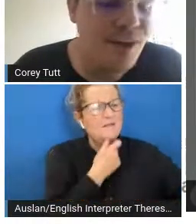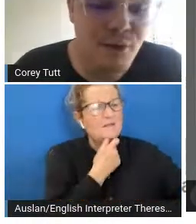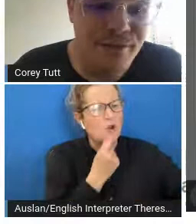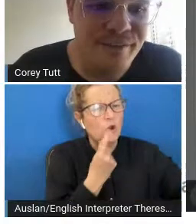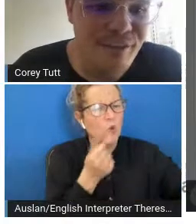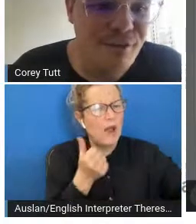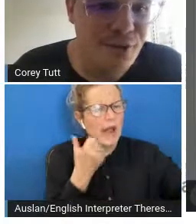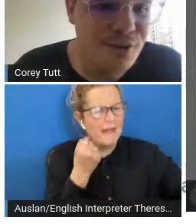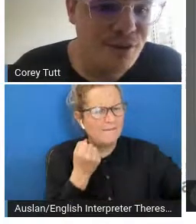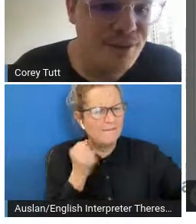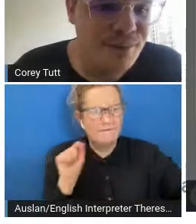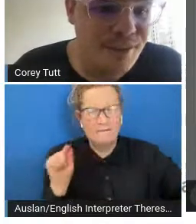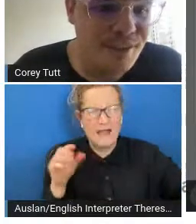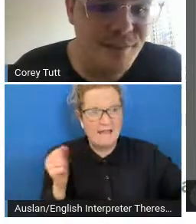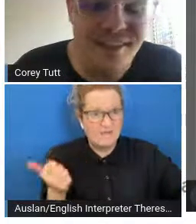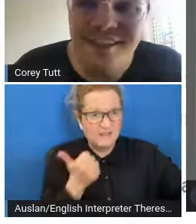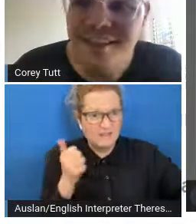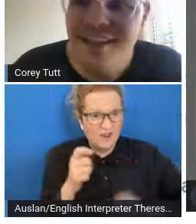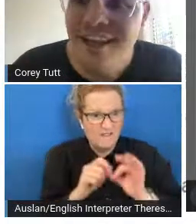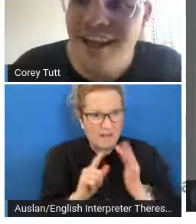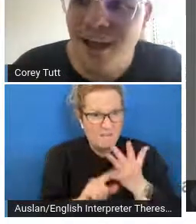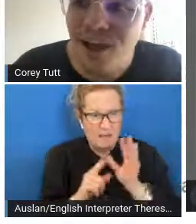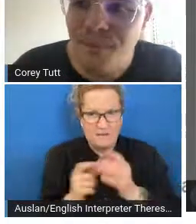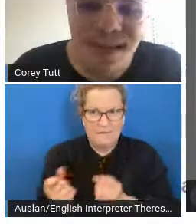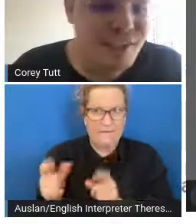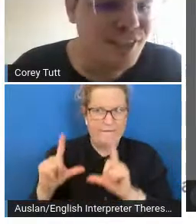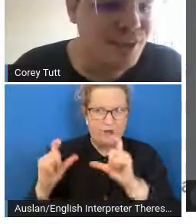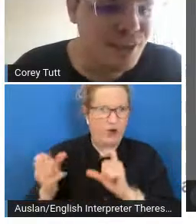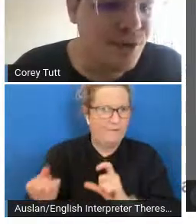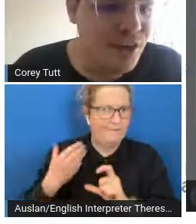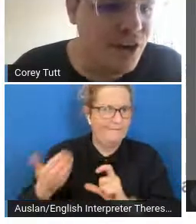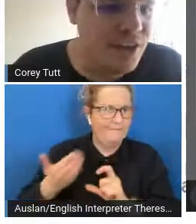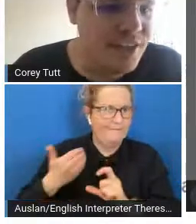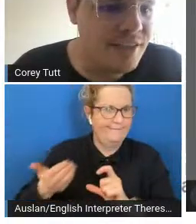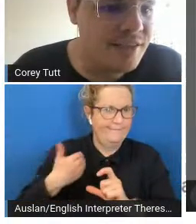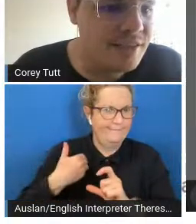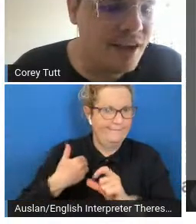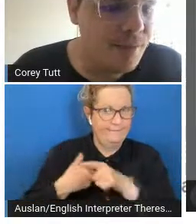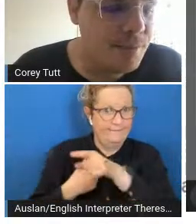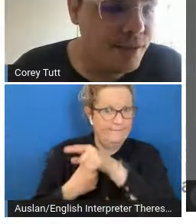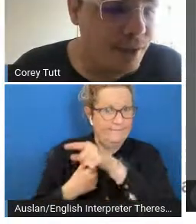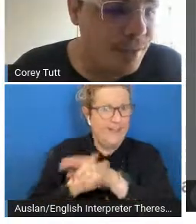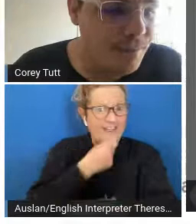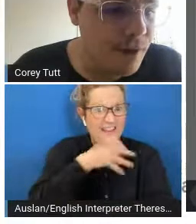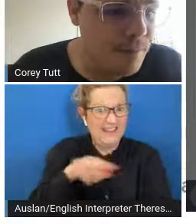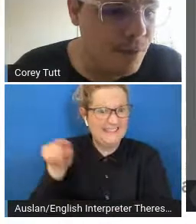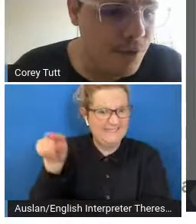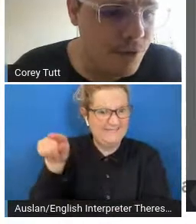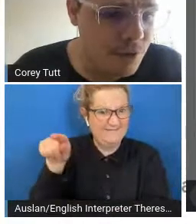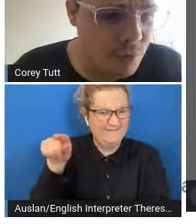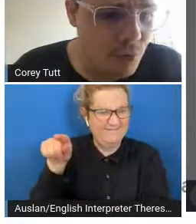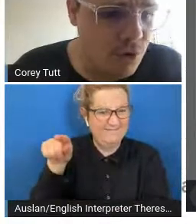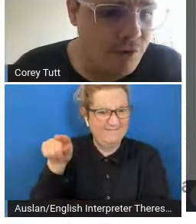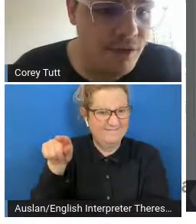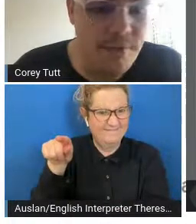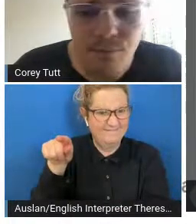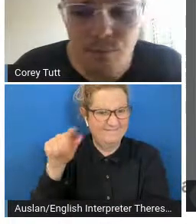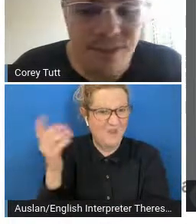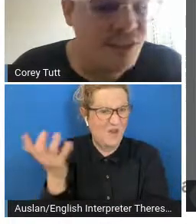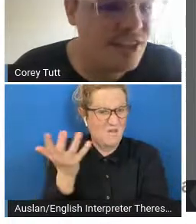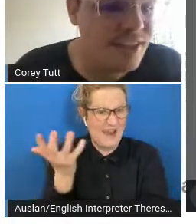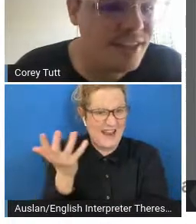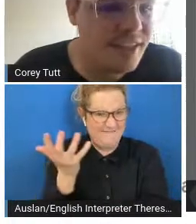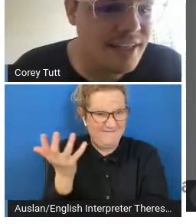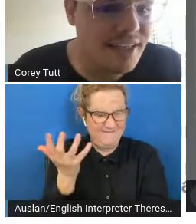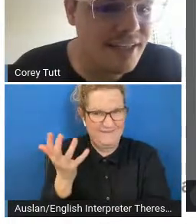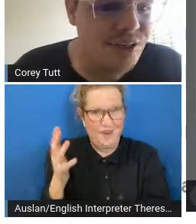bilbies?" And I often get photos of them sent to me. Actually, the Kurikara kids up on the border of